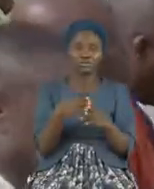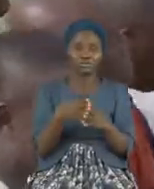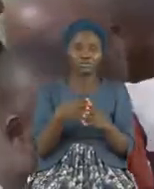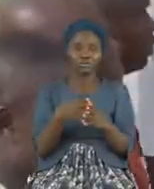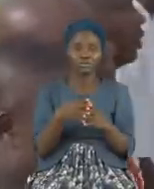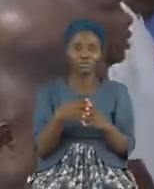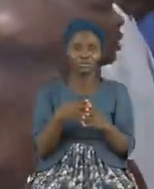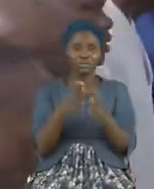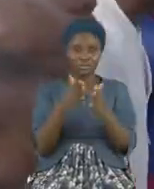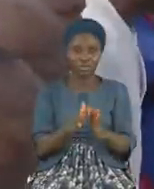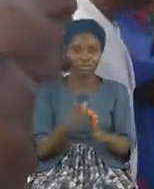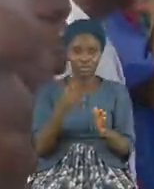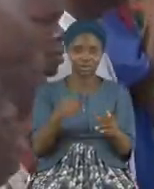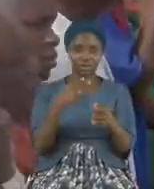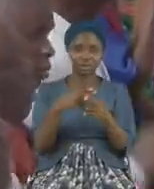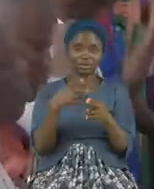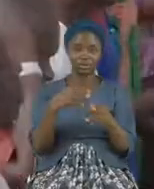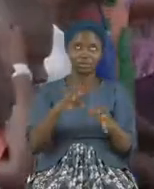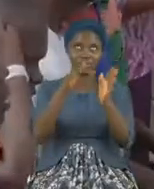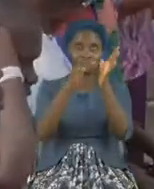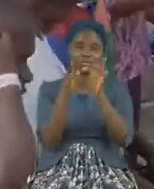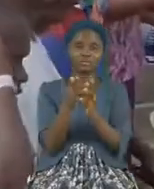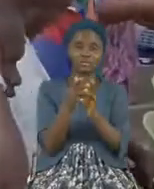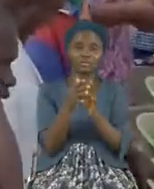Let the name of Jesus